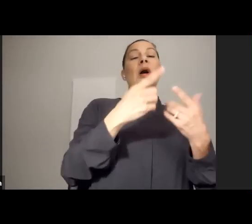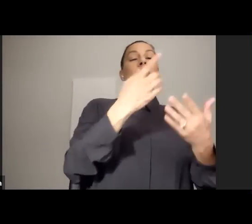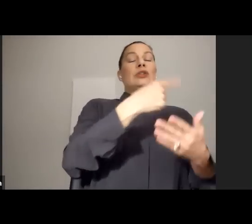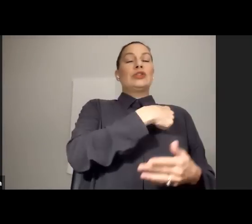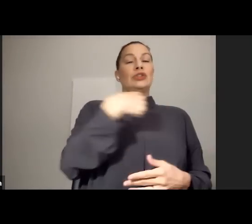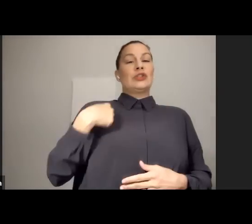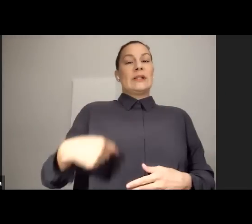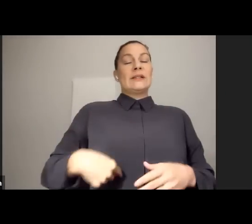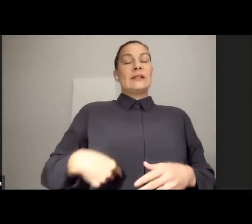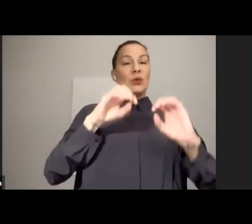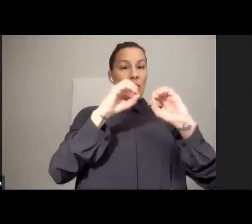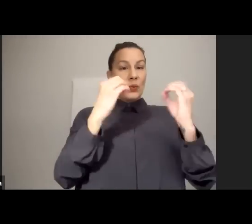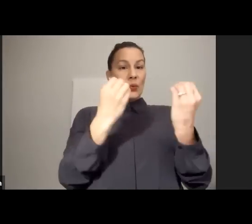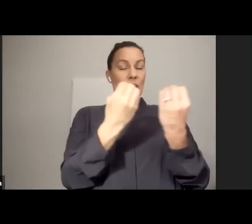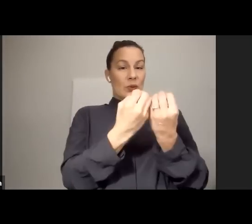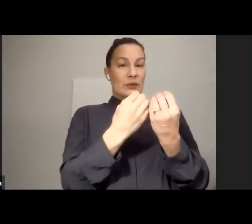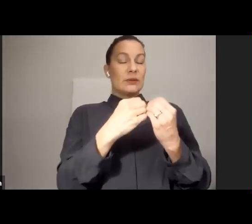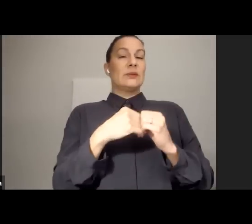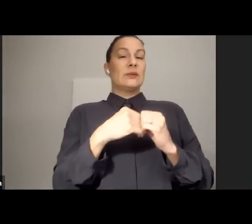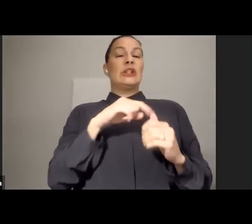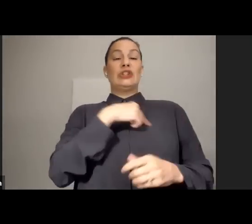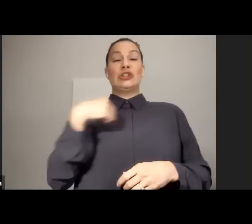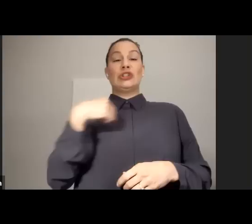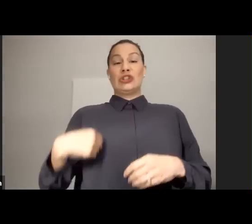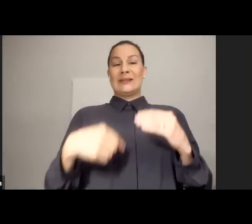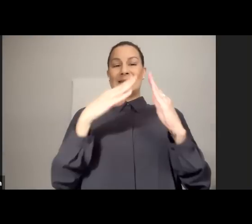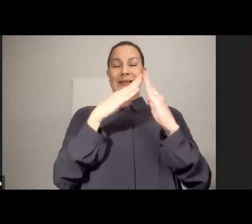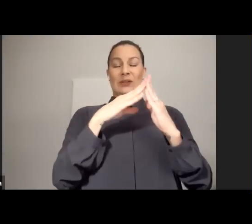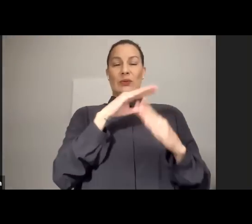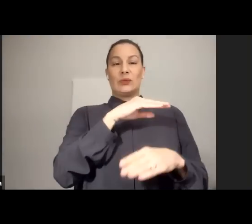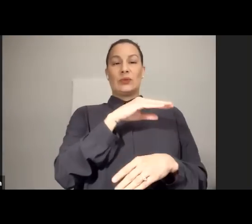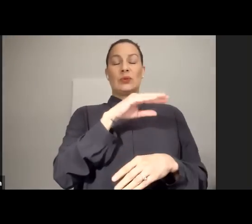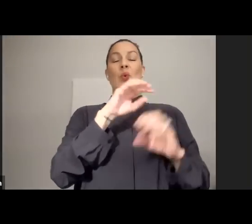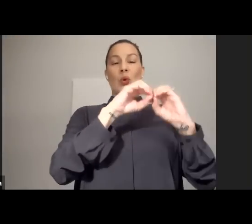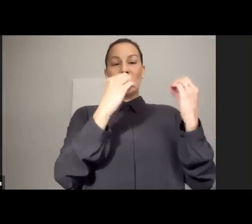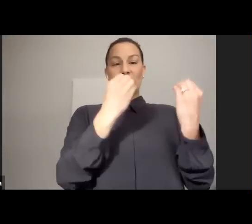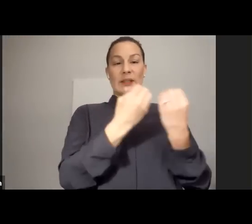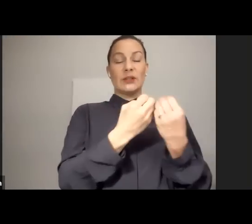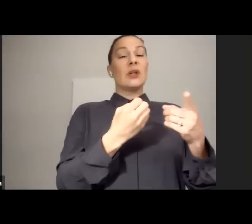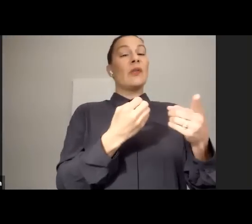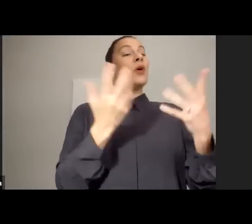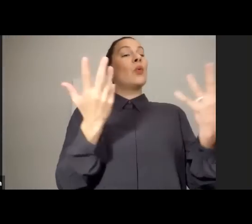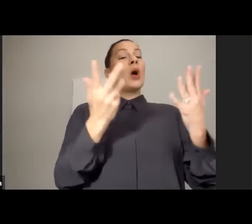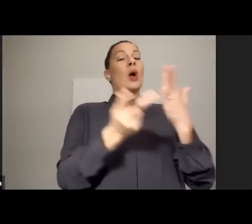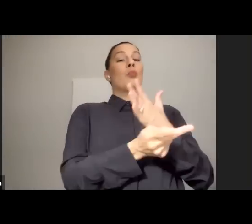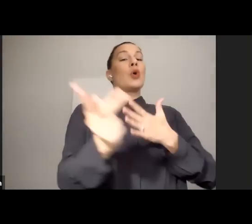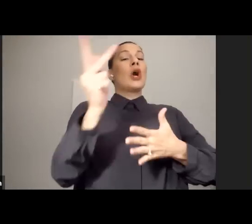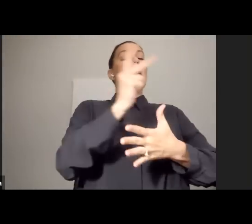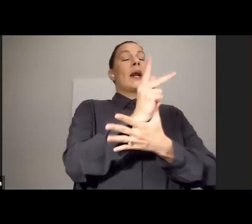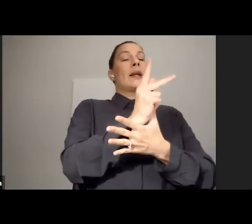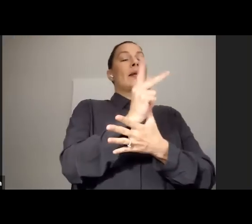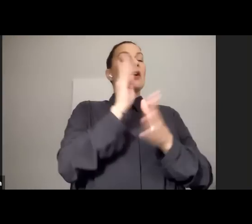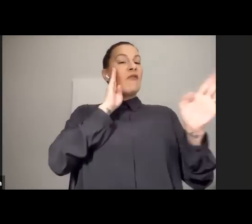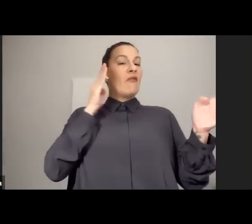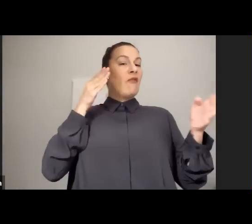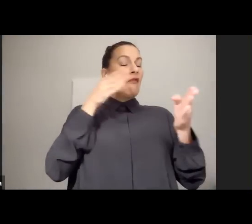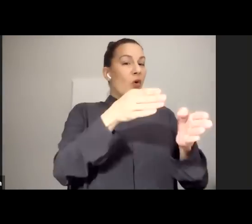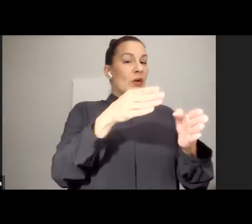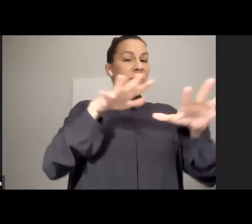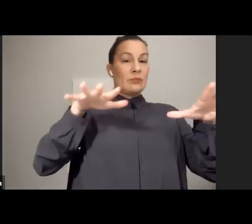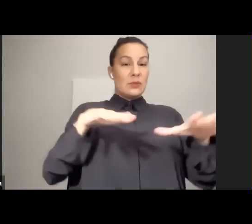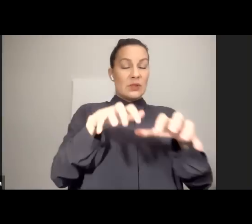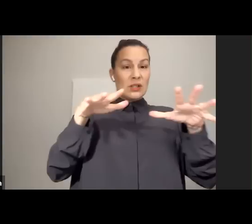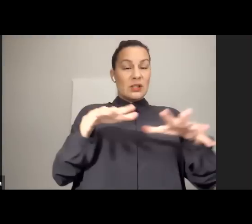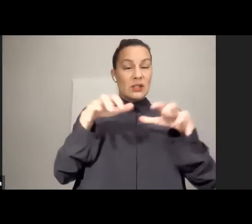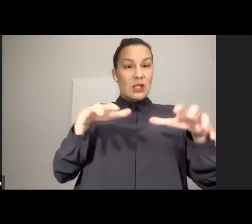been working with that have made it a priority to center massage parlor workers and Asian American